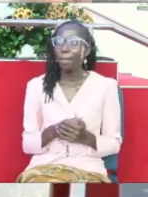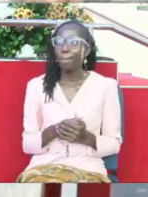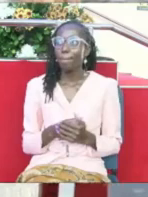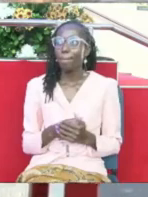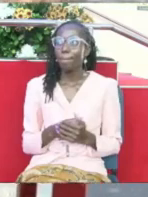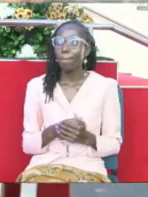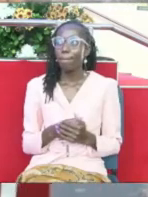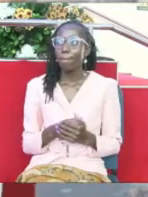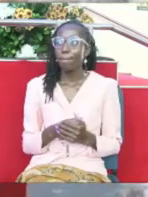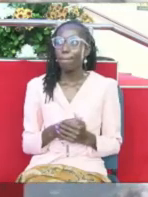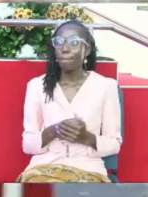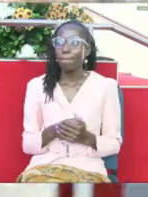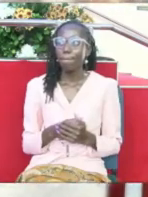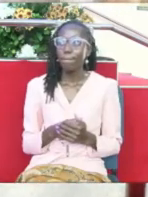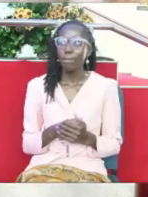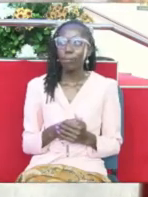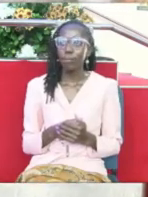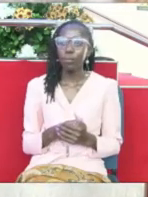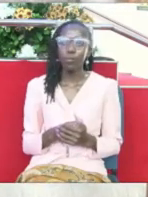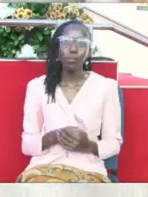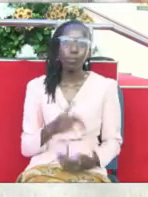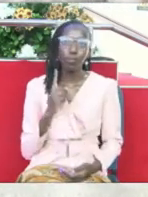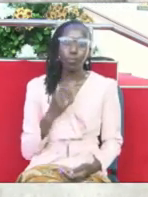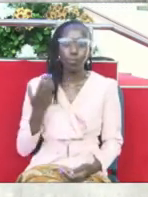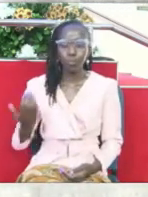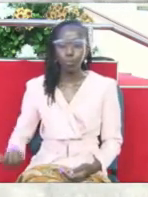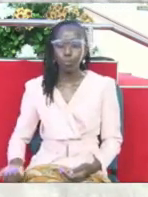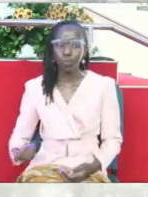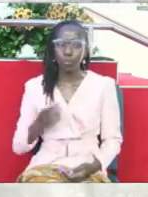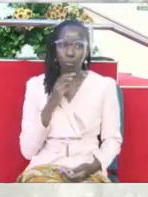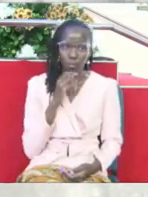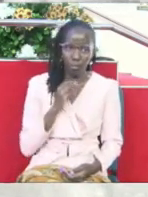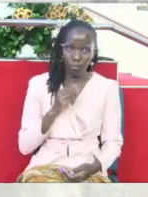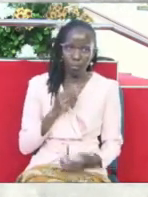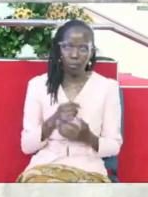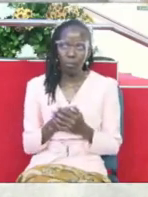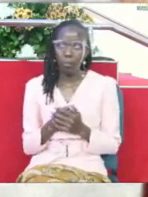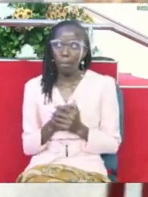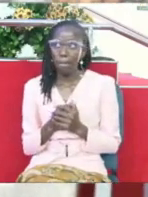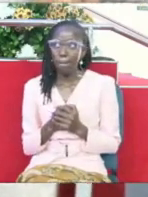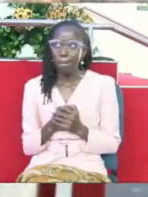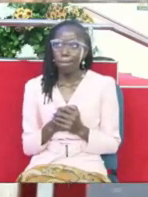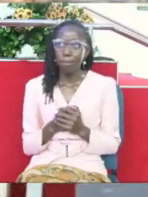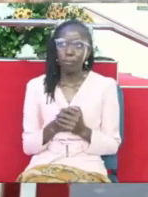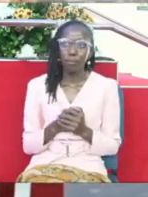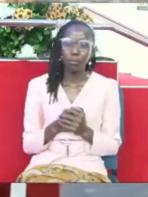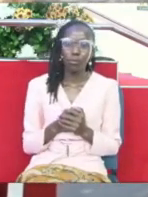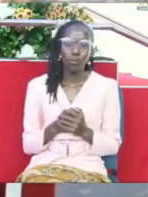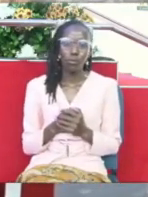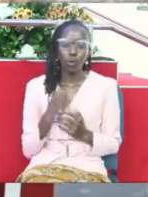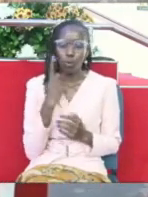this young boy is wondering. Na huyu kijana mdogo anashangaa. Kwani who is this man that all the men in Israel are disappearing? Kwani huyu ni nani? Bwana